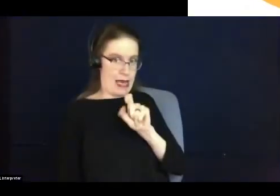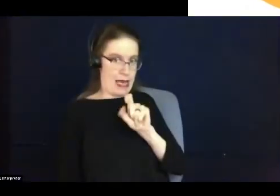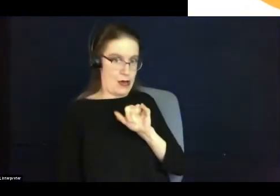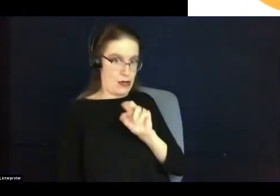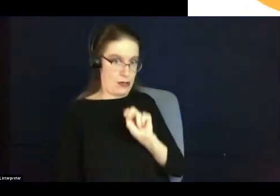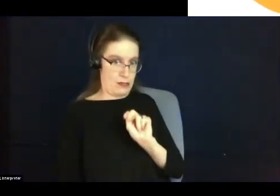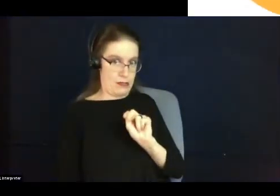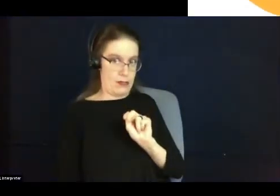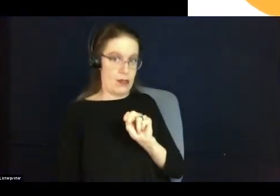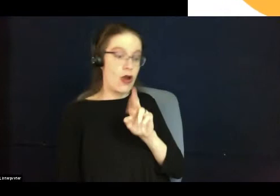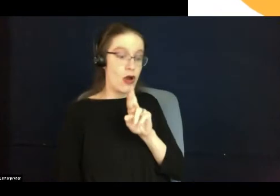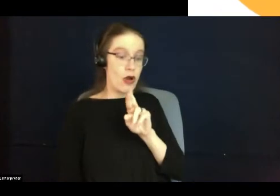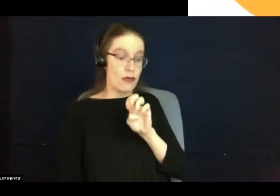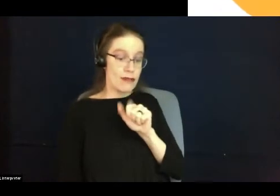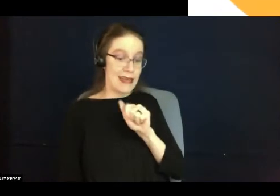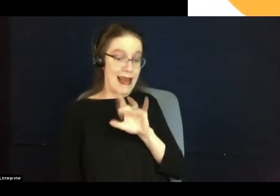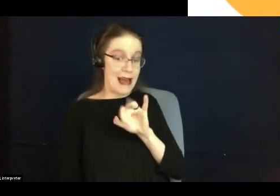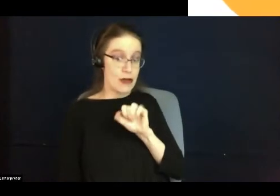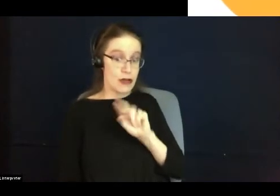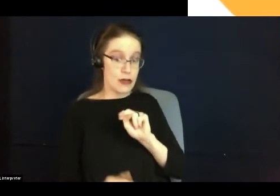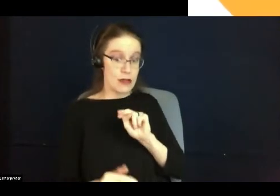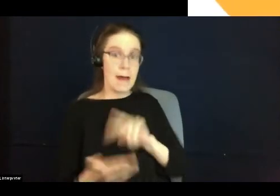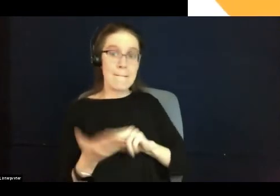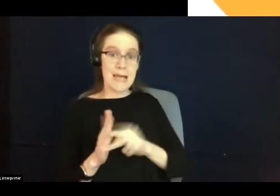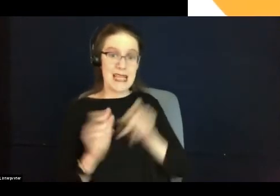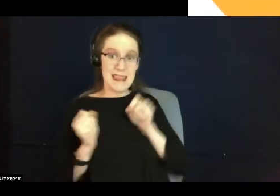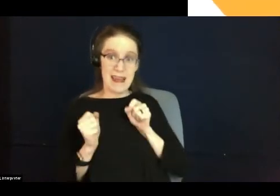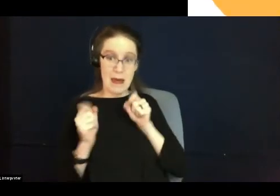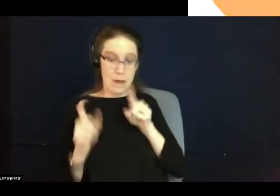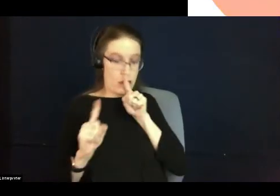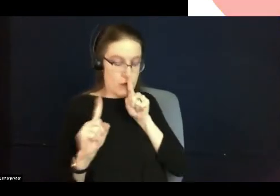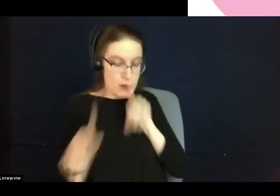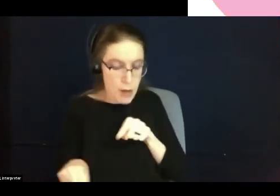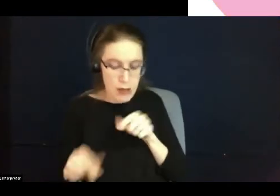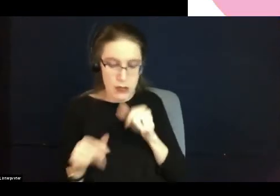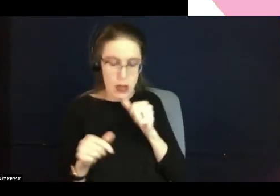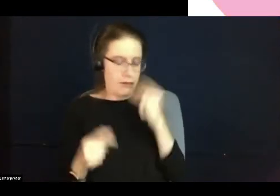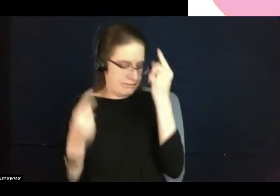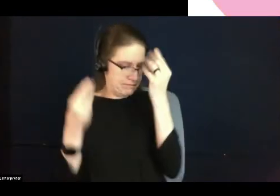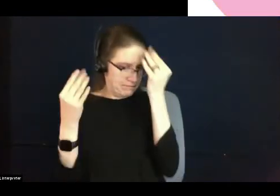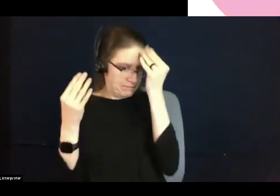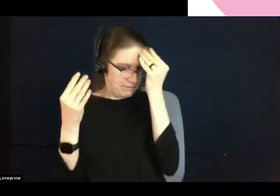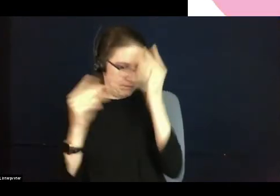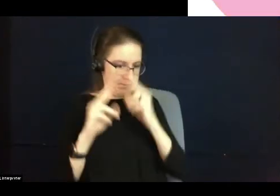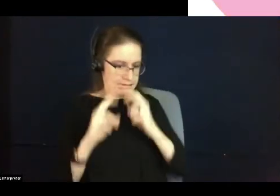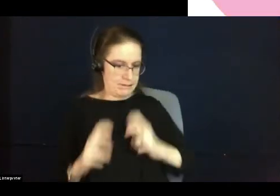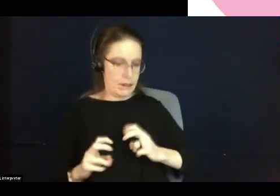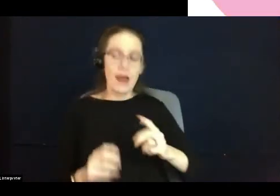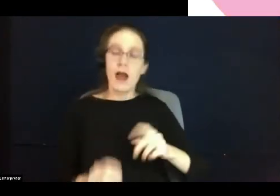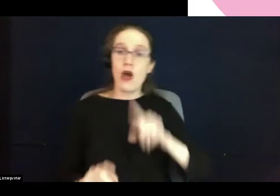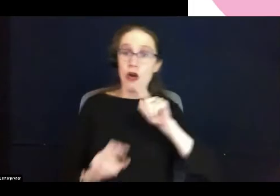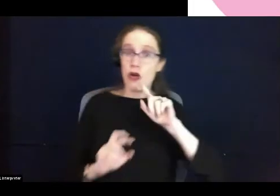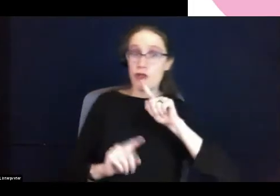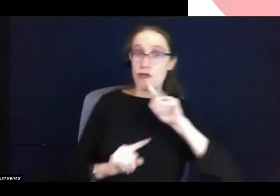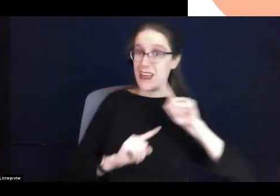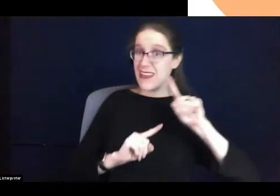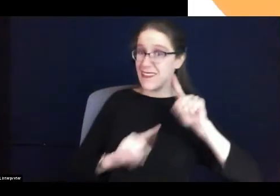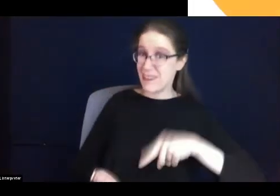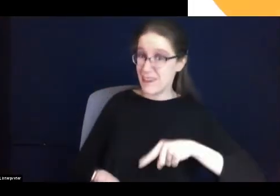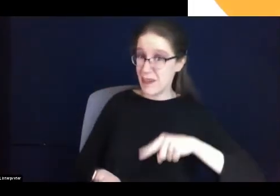Reacting relies on impulse and without much consideration, while responding means to take the time to listen and reflect with